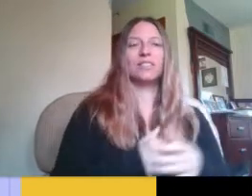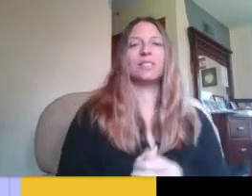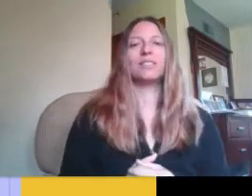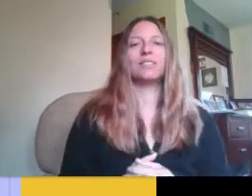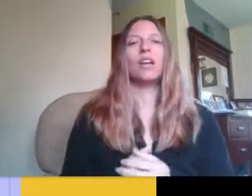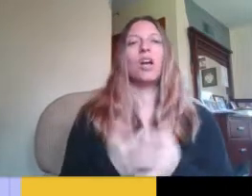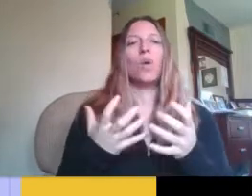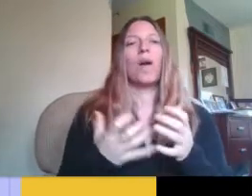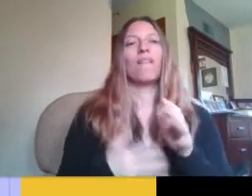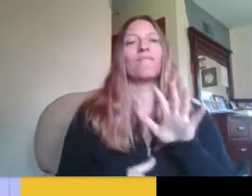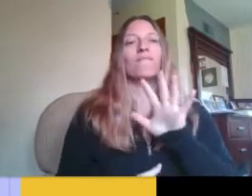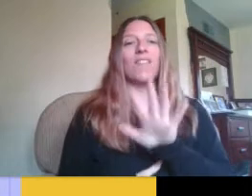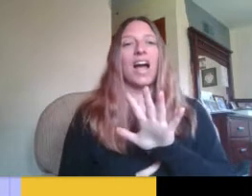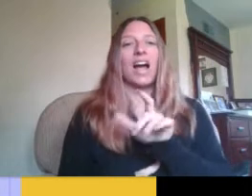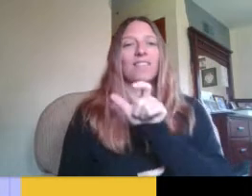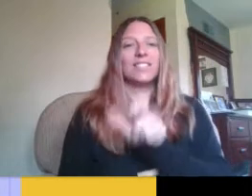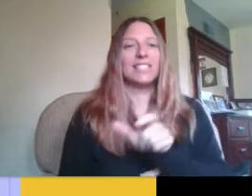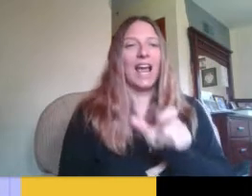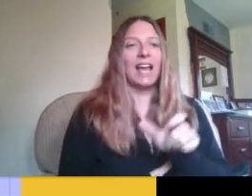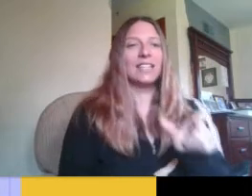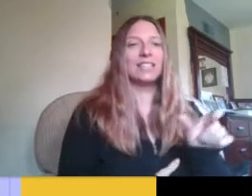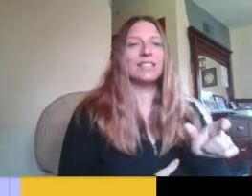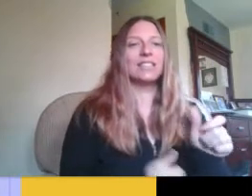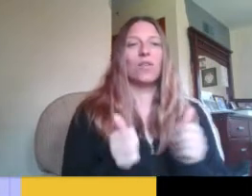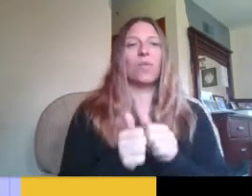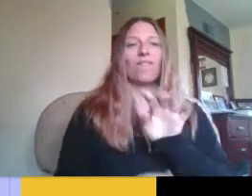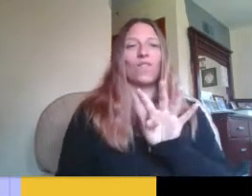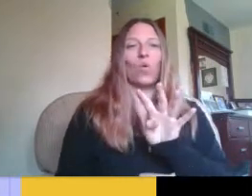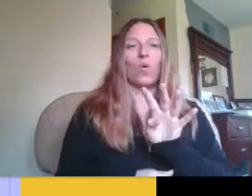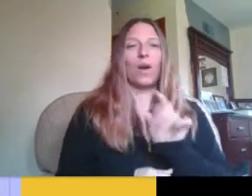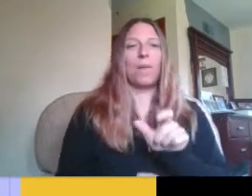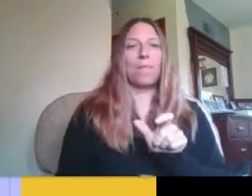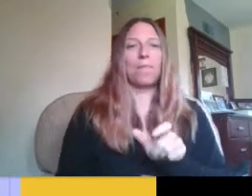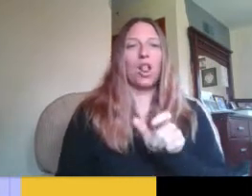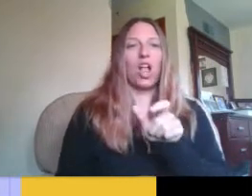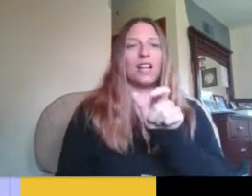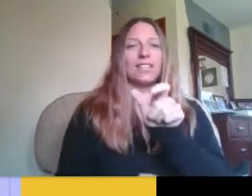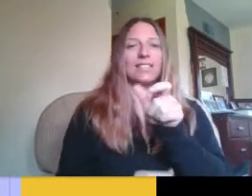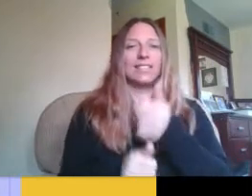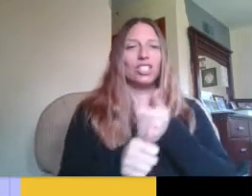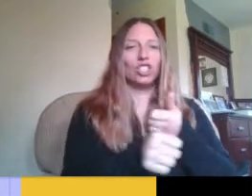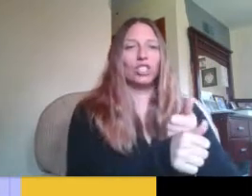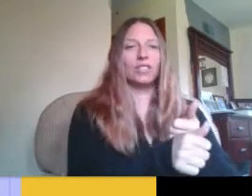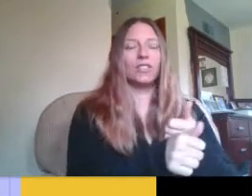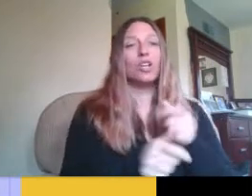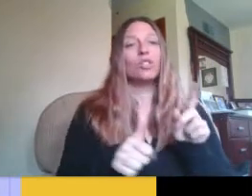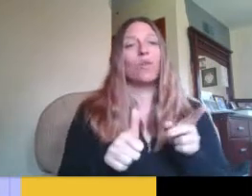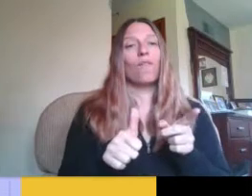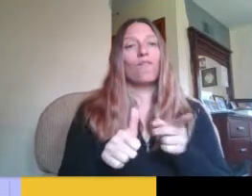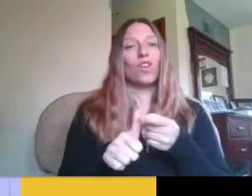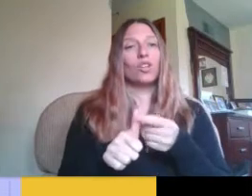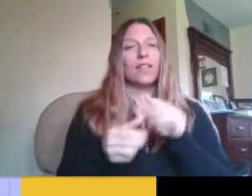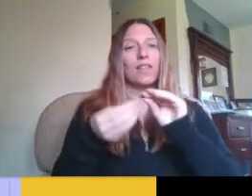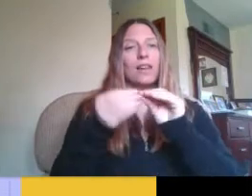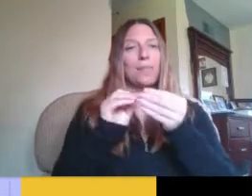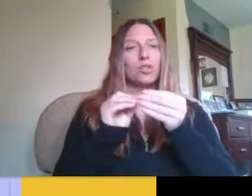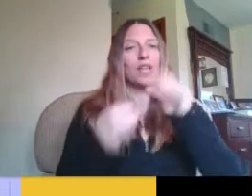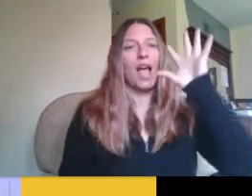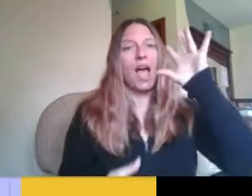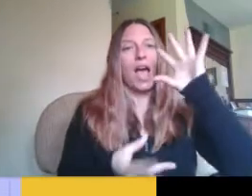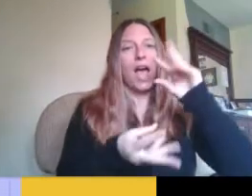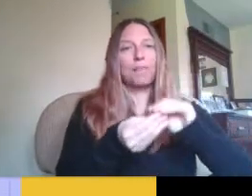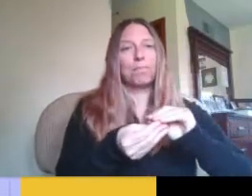5 stacks that all have the same number of blocks, right? So first, let's add up all of the numbers, which is like putting all of the blocks we have into one